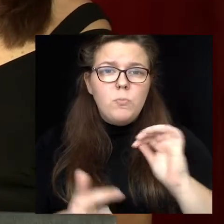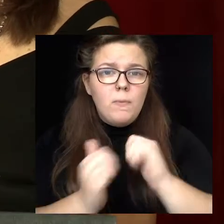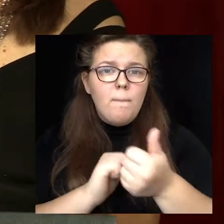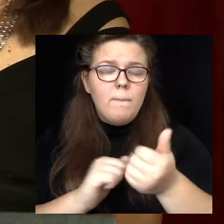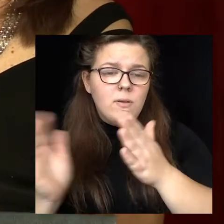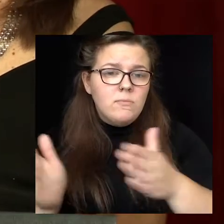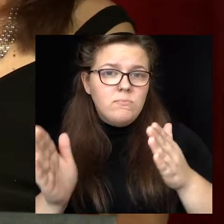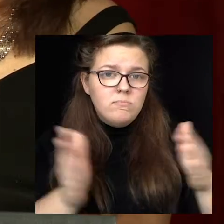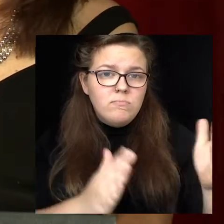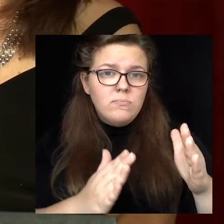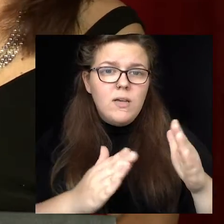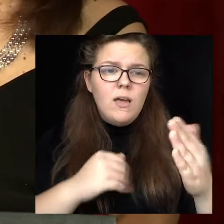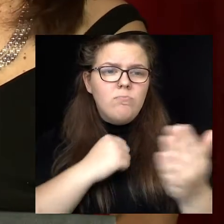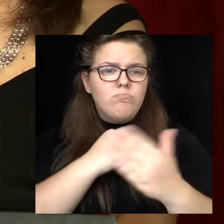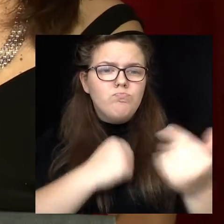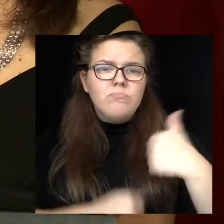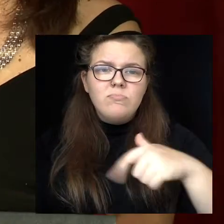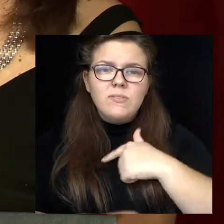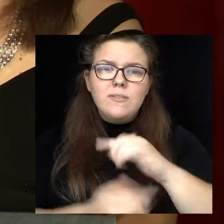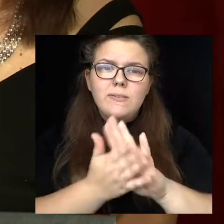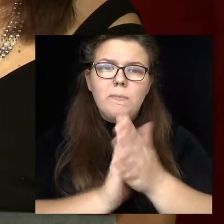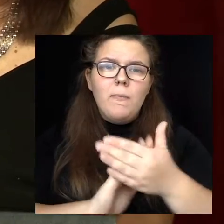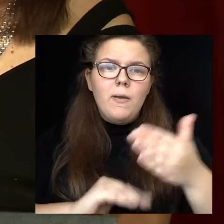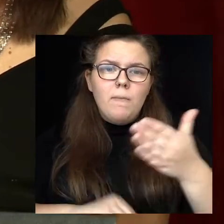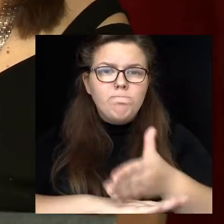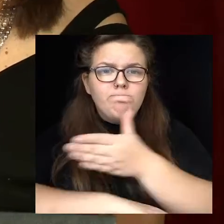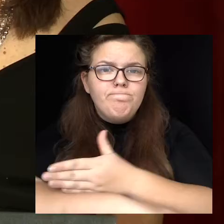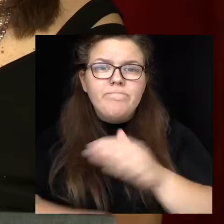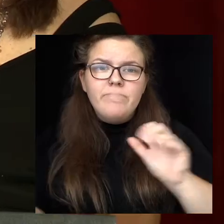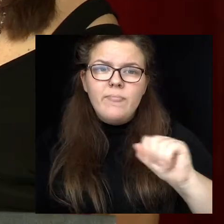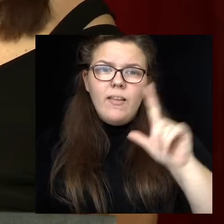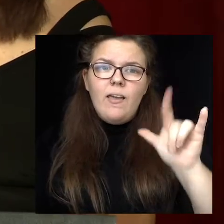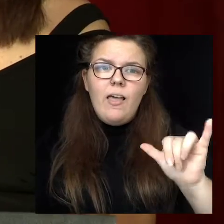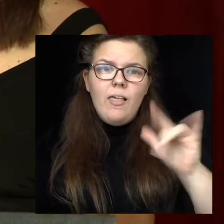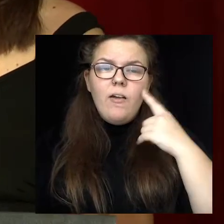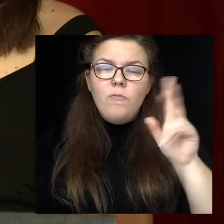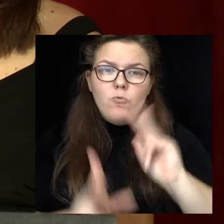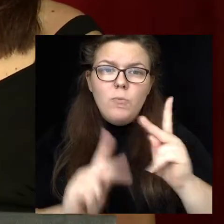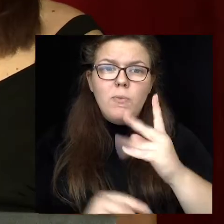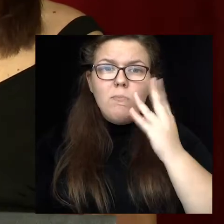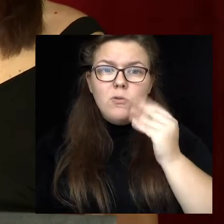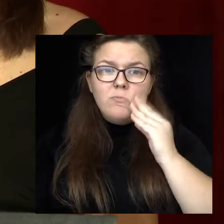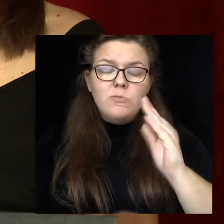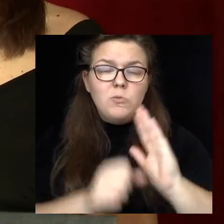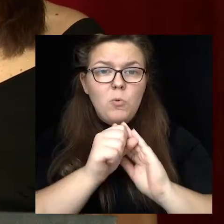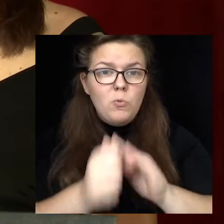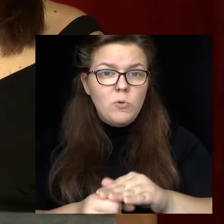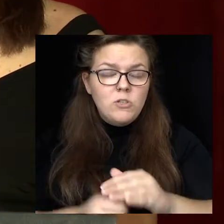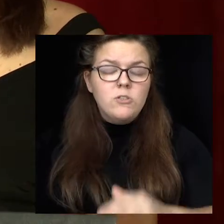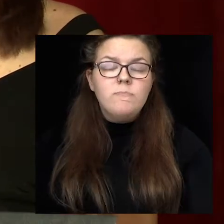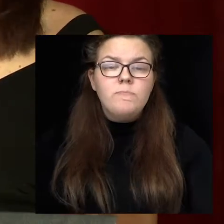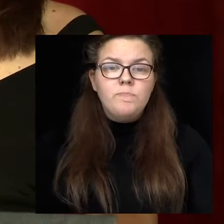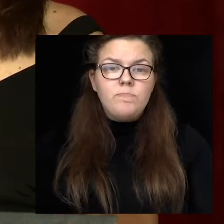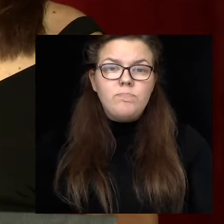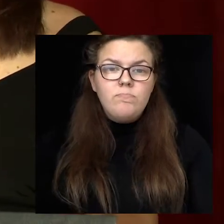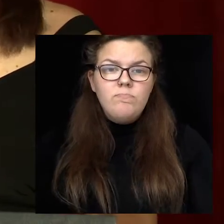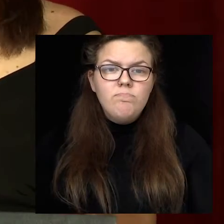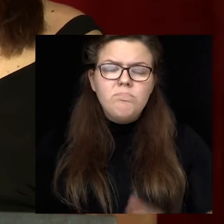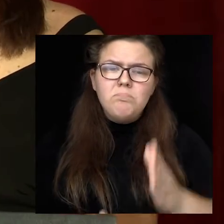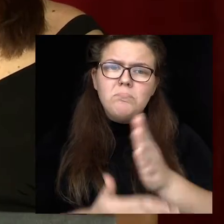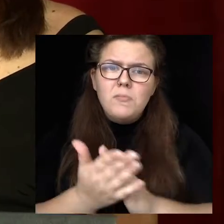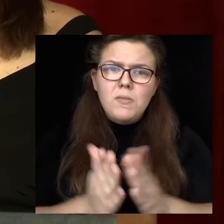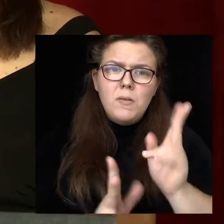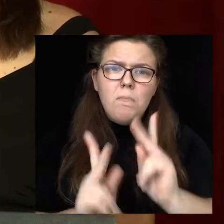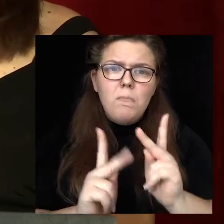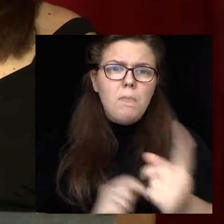a strategic plan that called upon us to become better allies to those experiencing oppression. Some have asked us